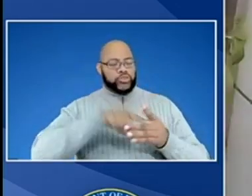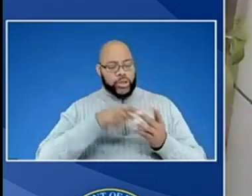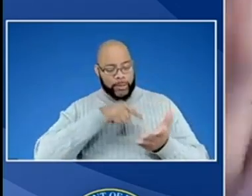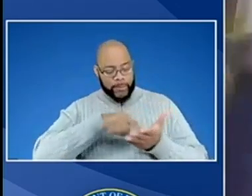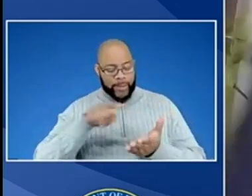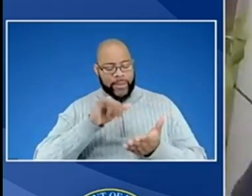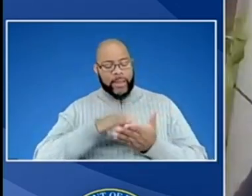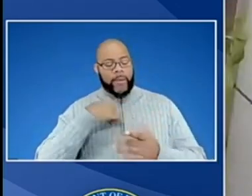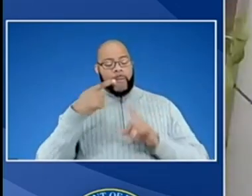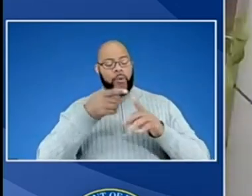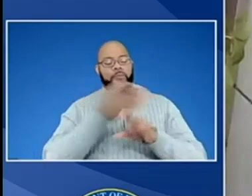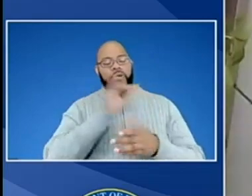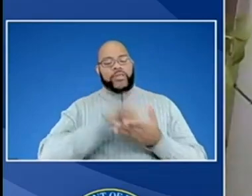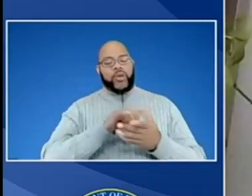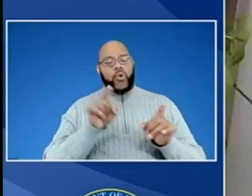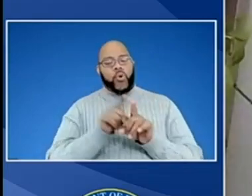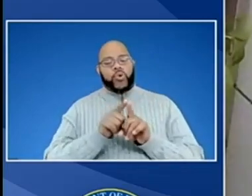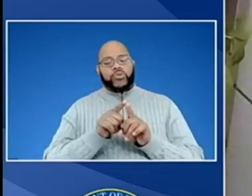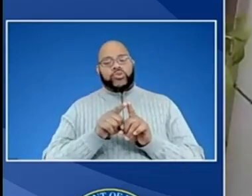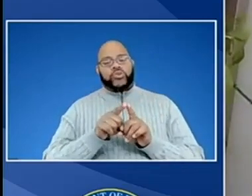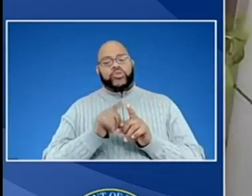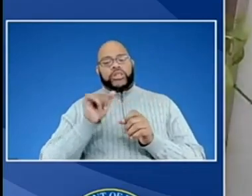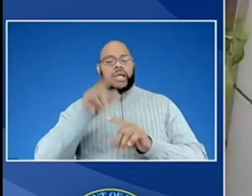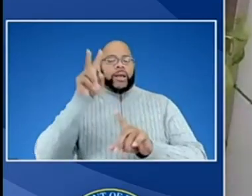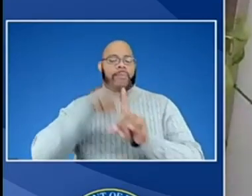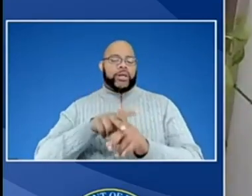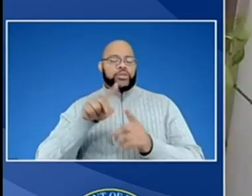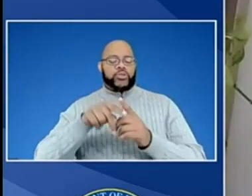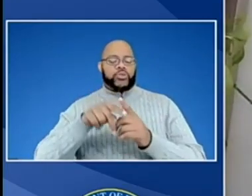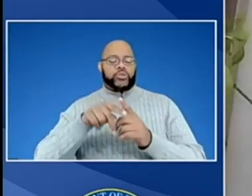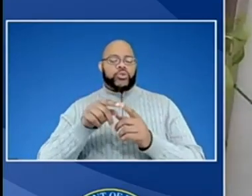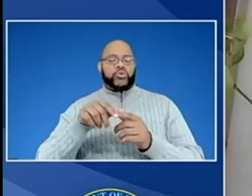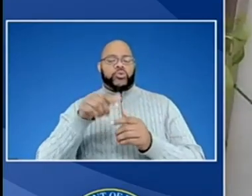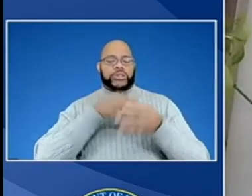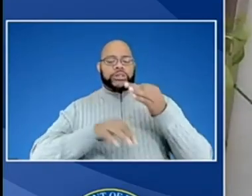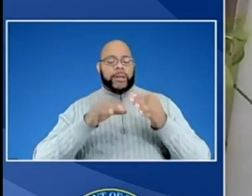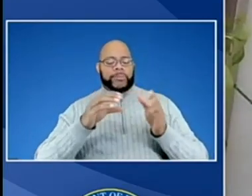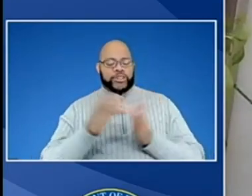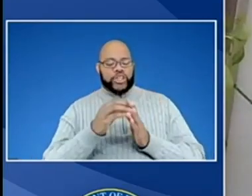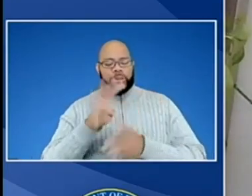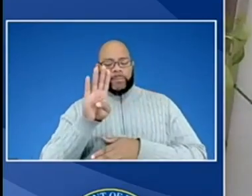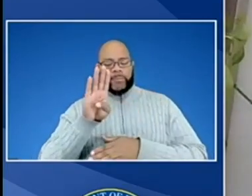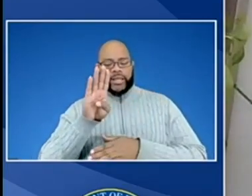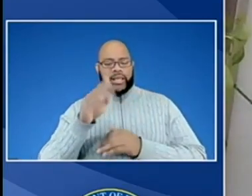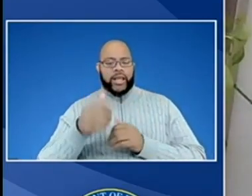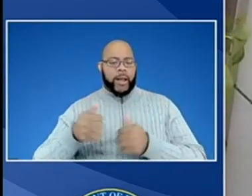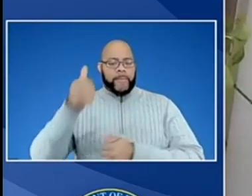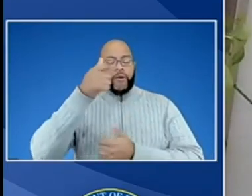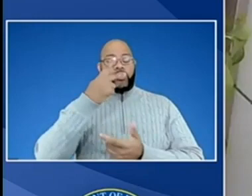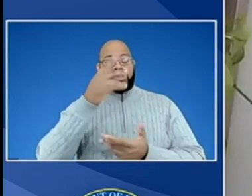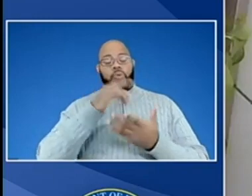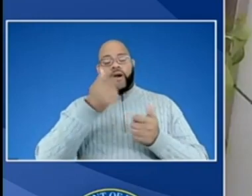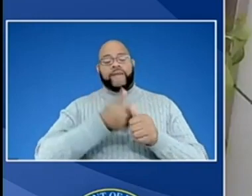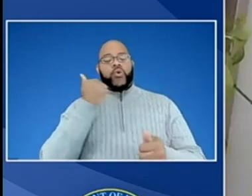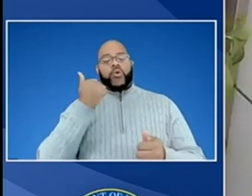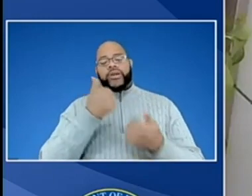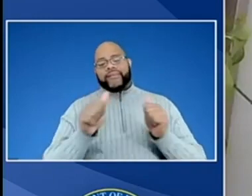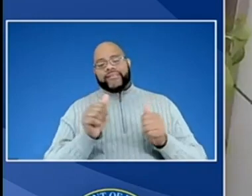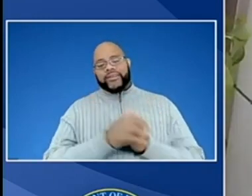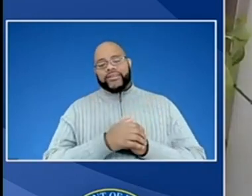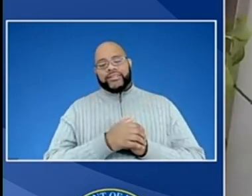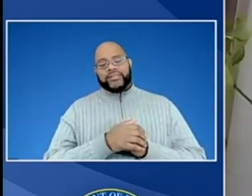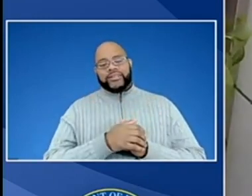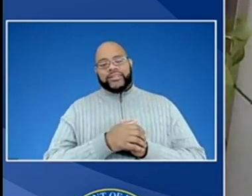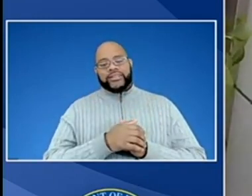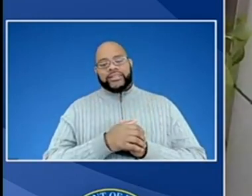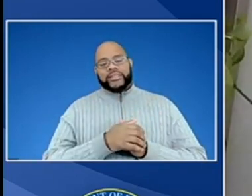my point earlier was that that also framework could be applied to subsection B above. I think we want to avoid any exercise